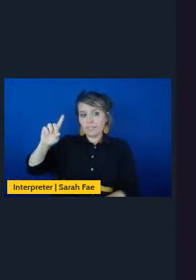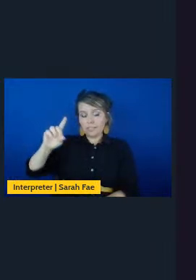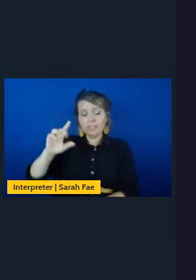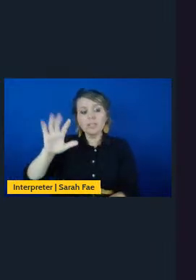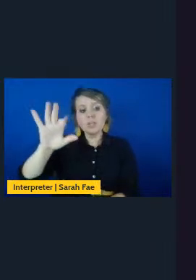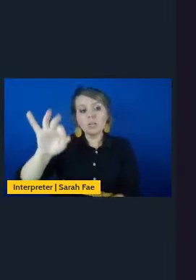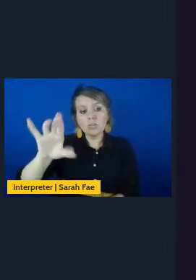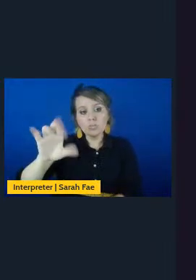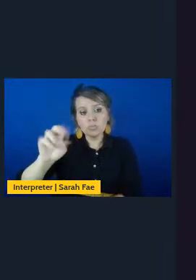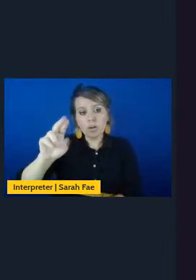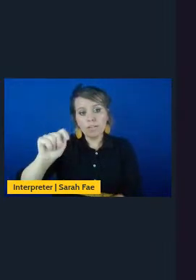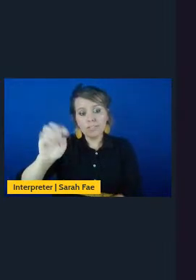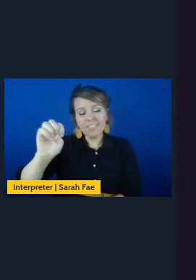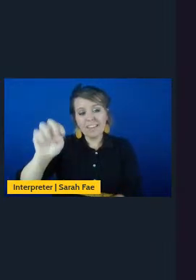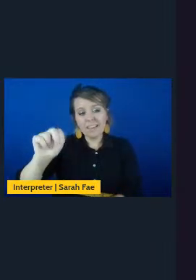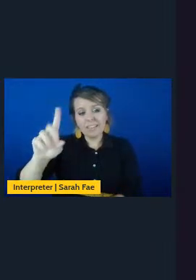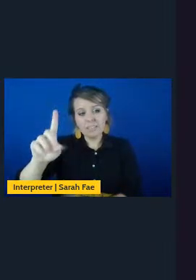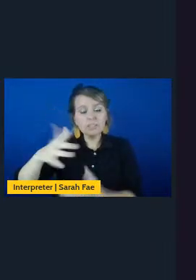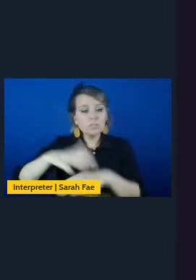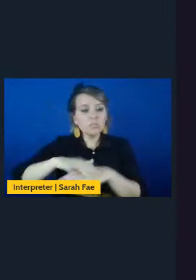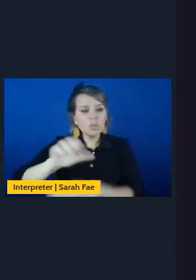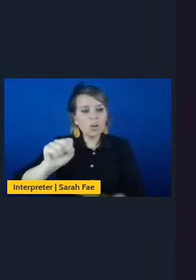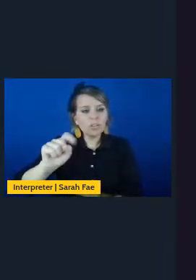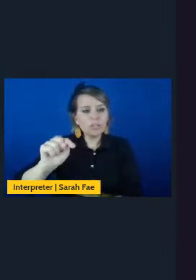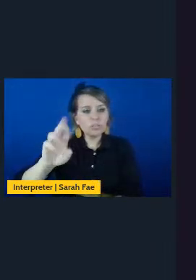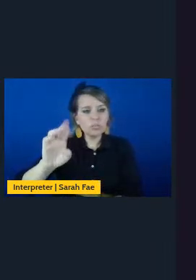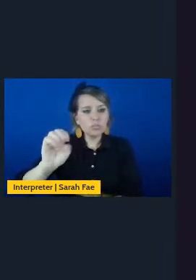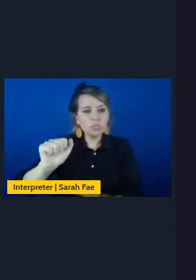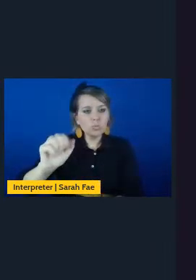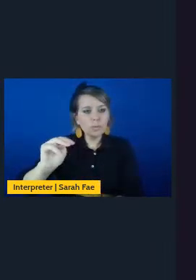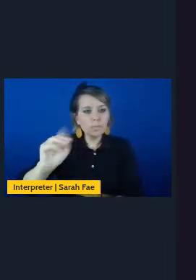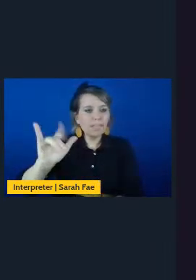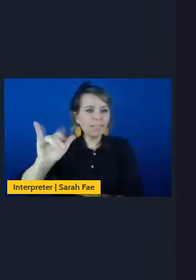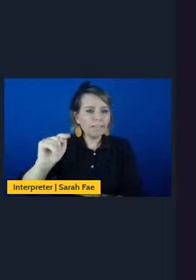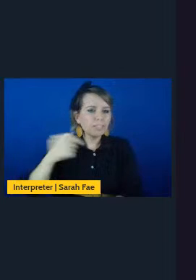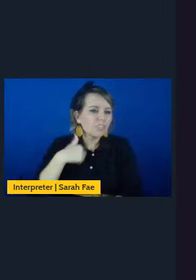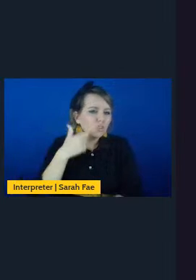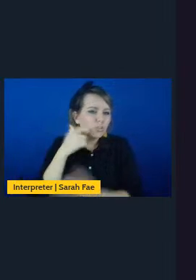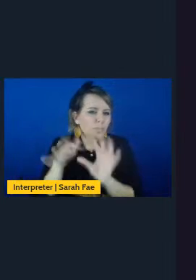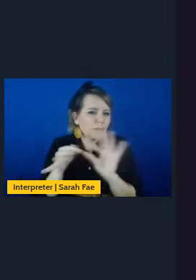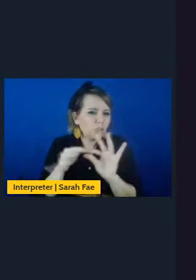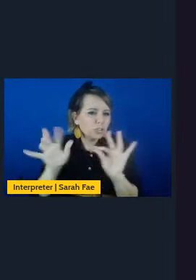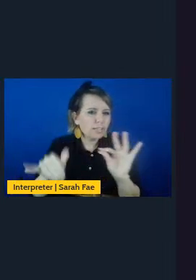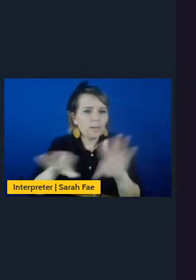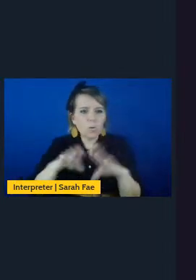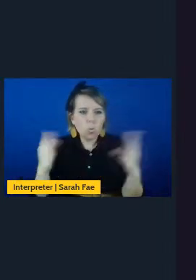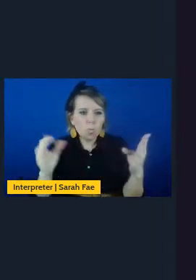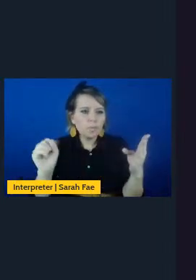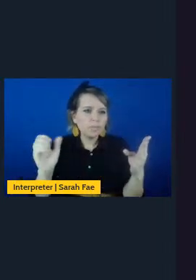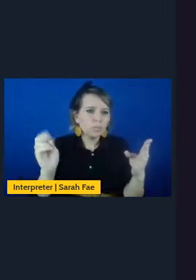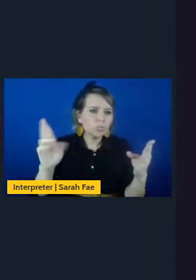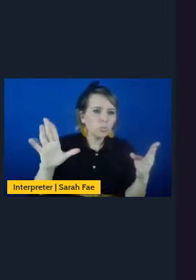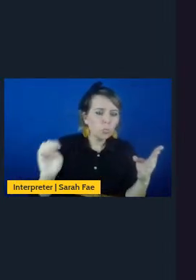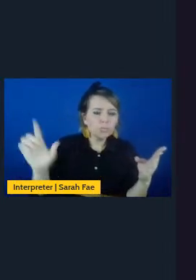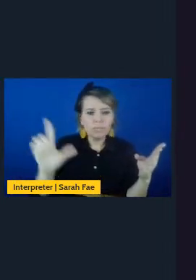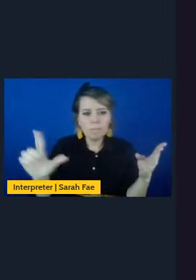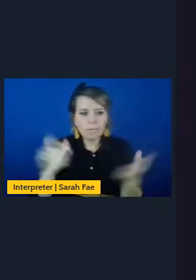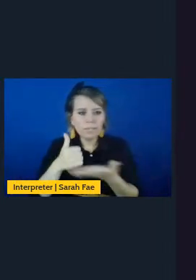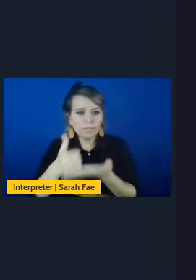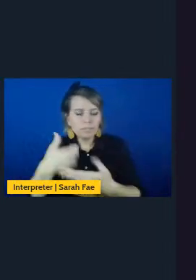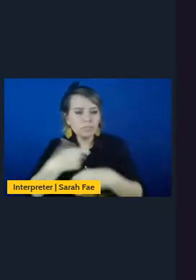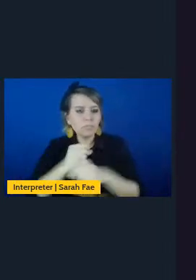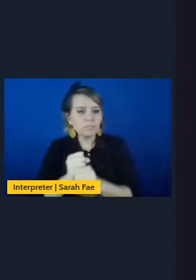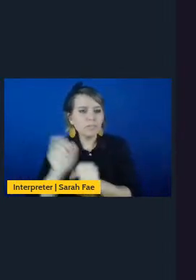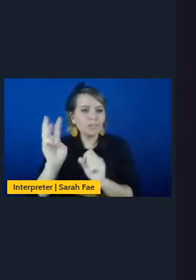on Streamlit, like I mentioned before, which is an open source Python library that helps you to create web apps in a very simplistic